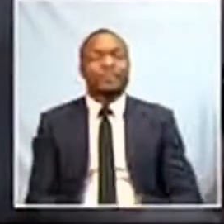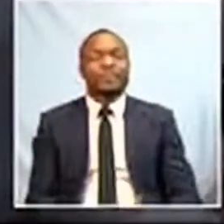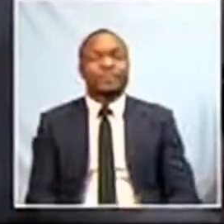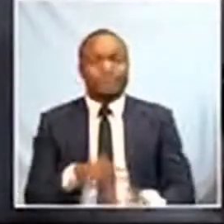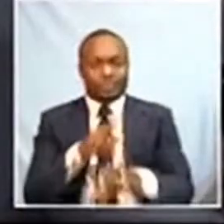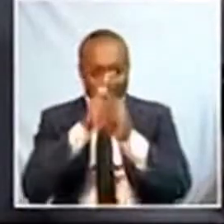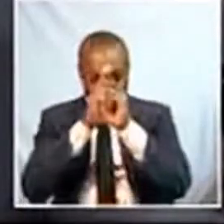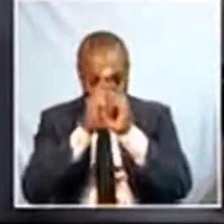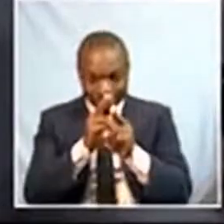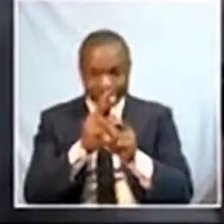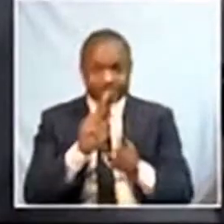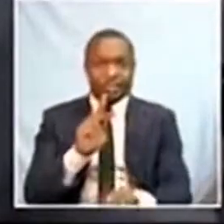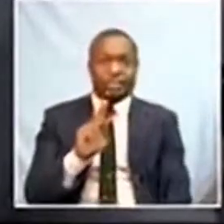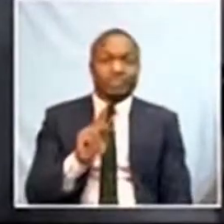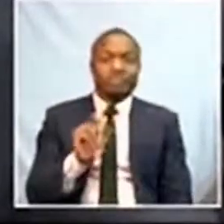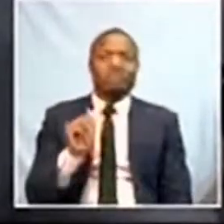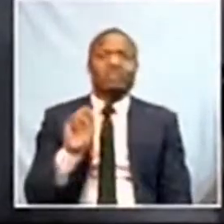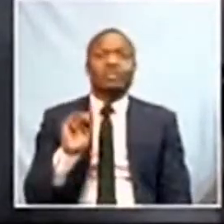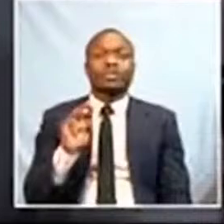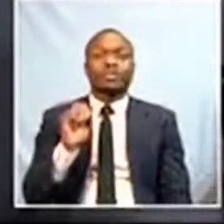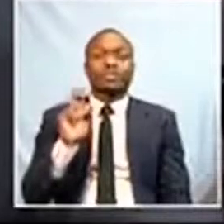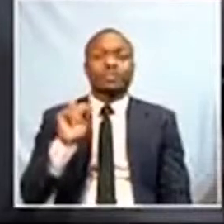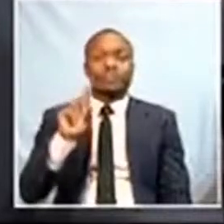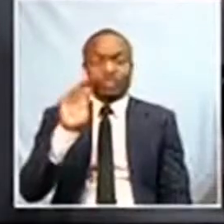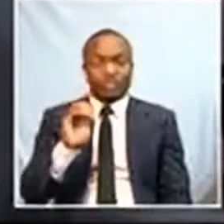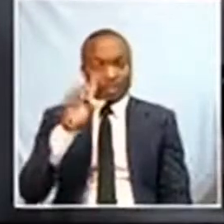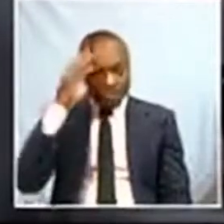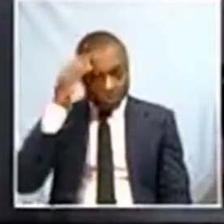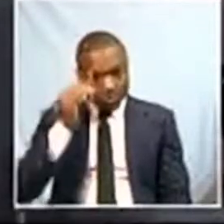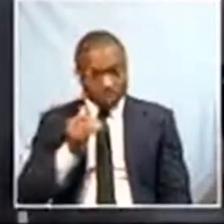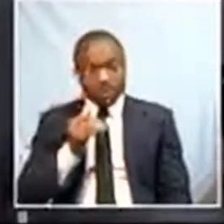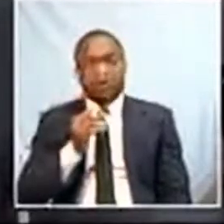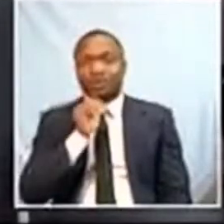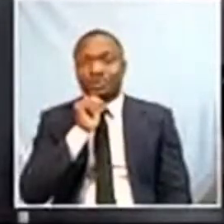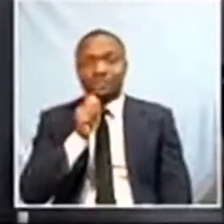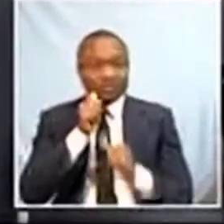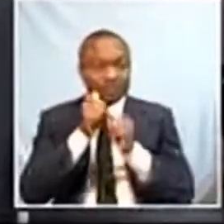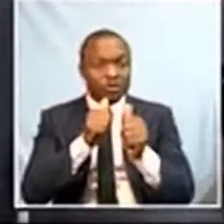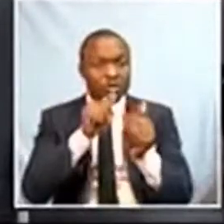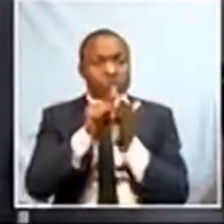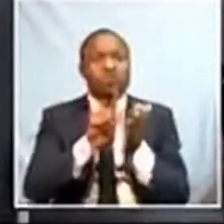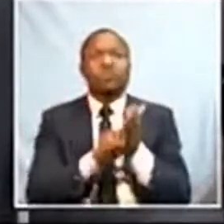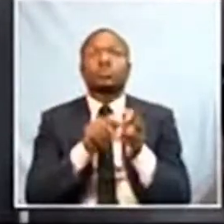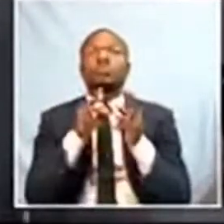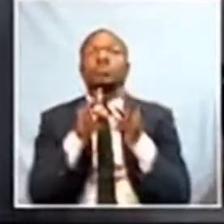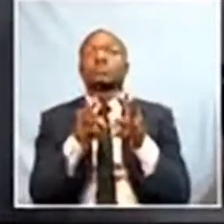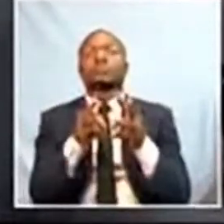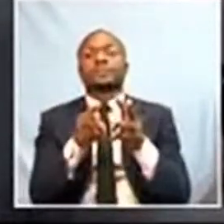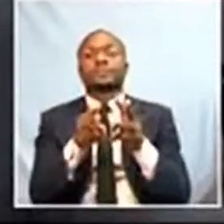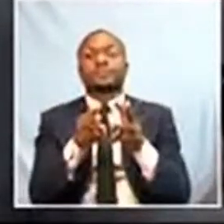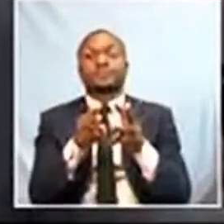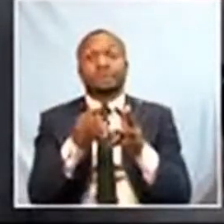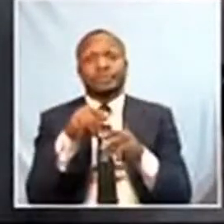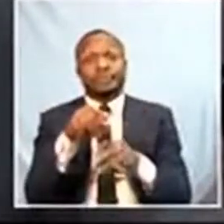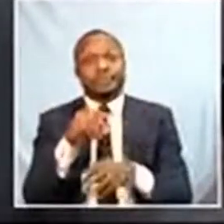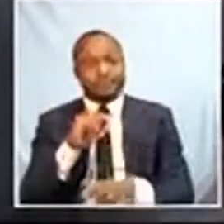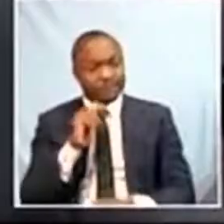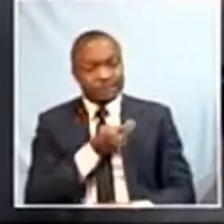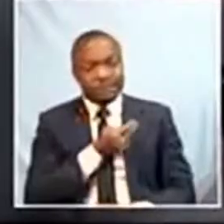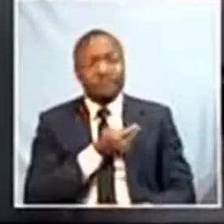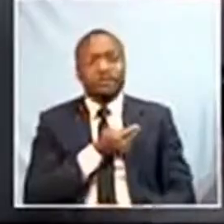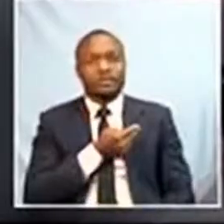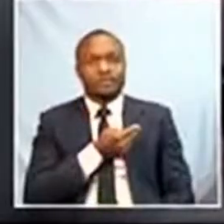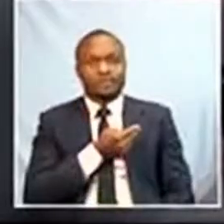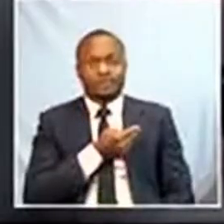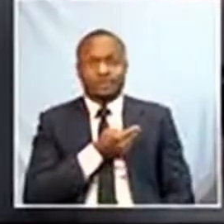Honorable Kamal mentioned of the why didn't we take legal action. I must mention that that is why in the beginning we appreciated the fact that we've